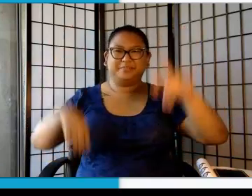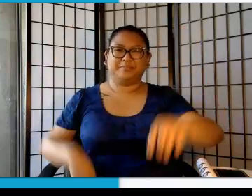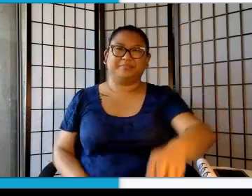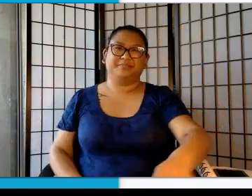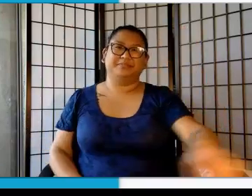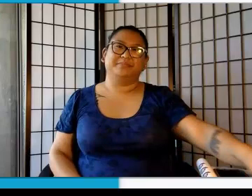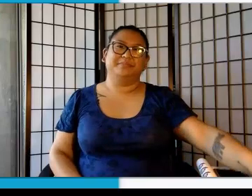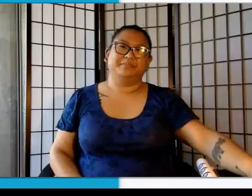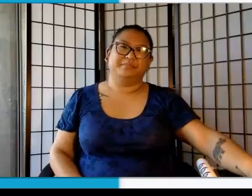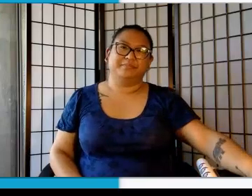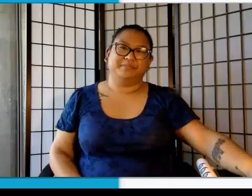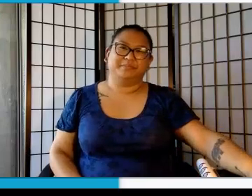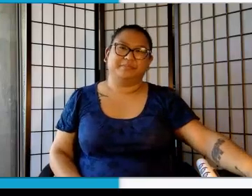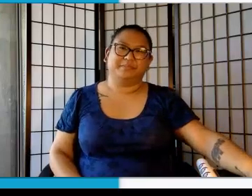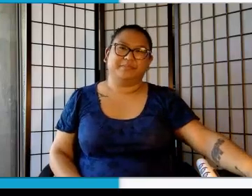8s.